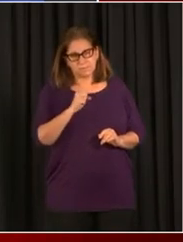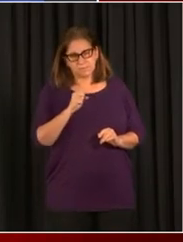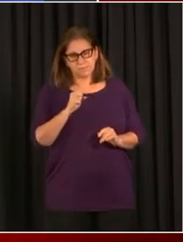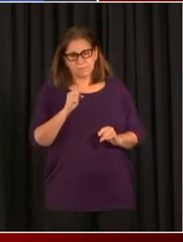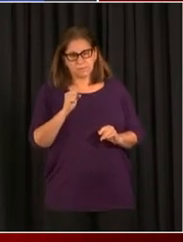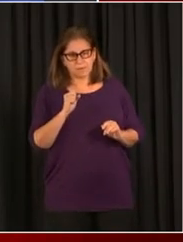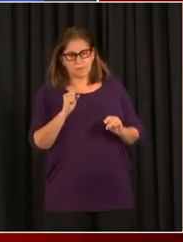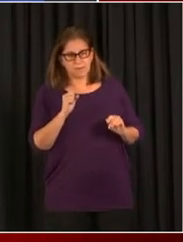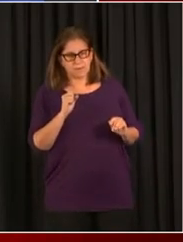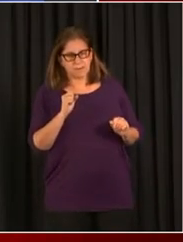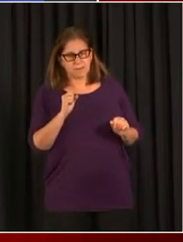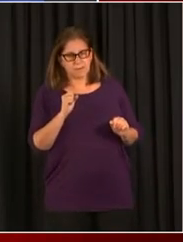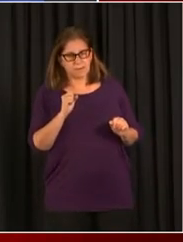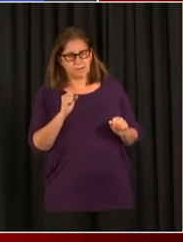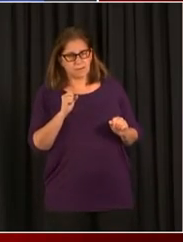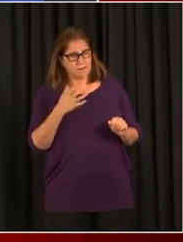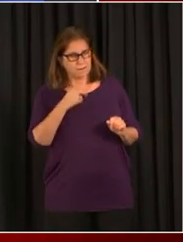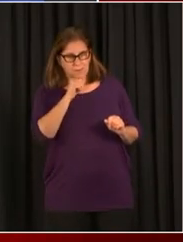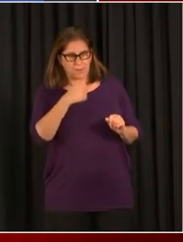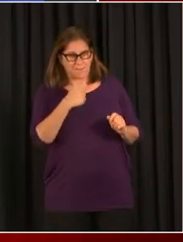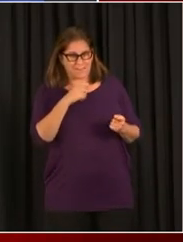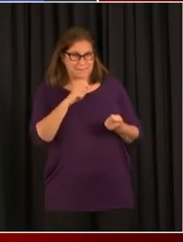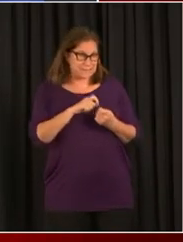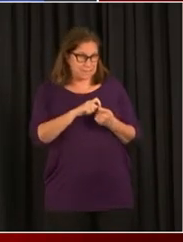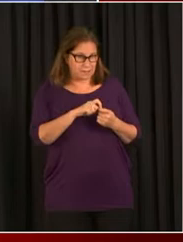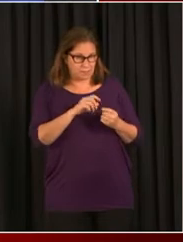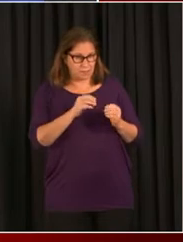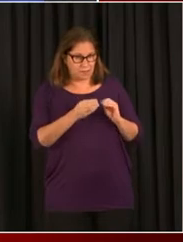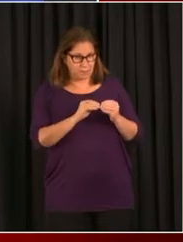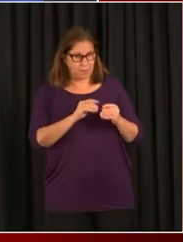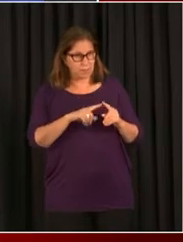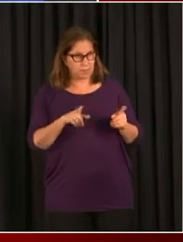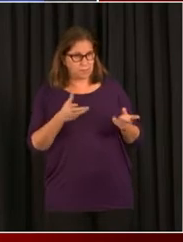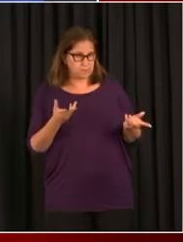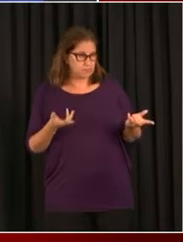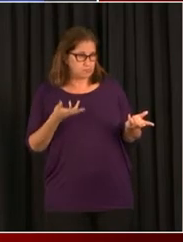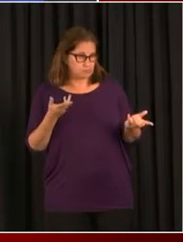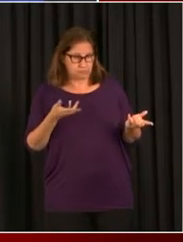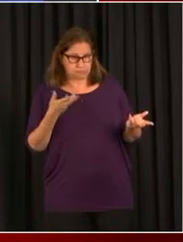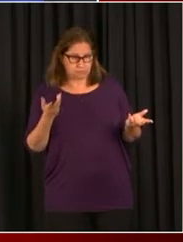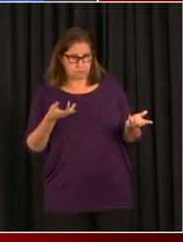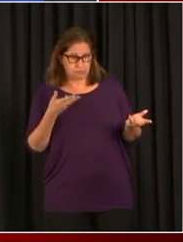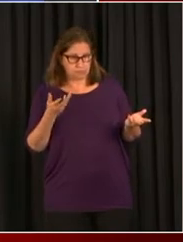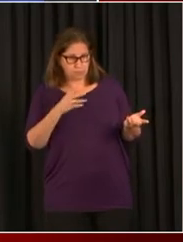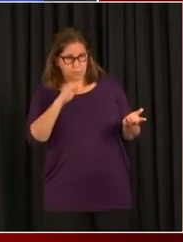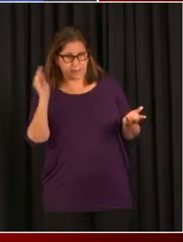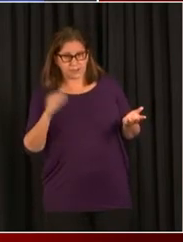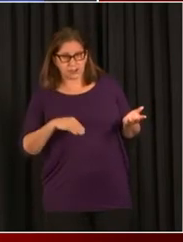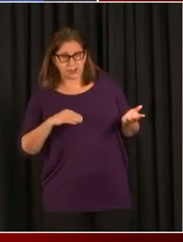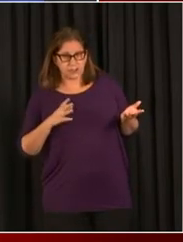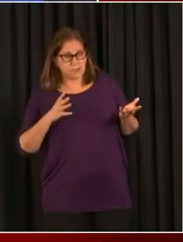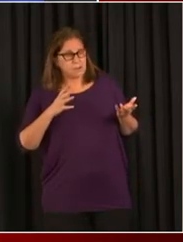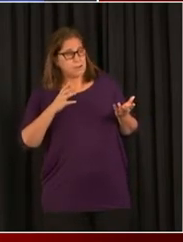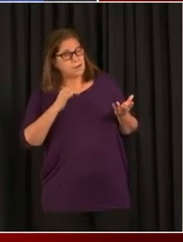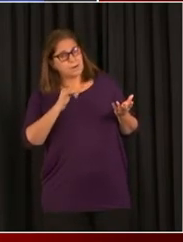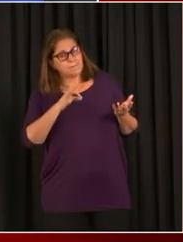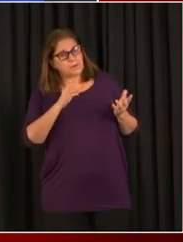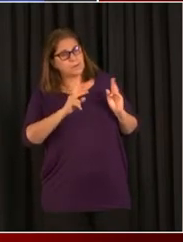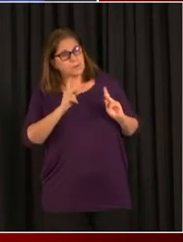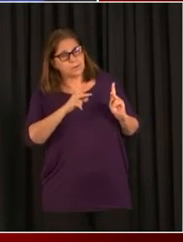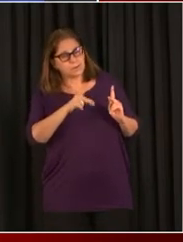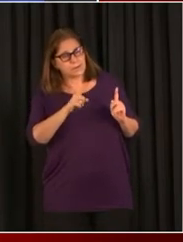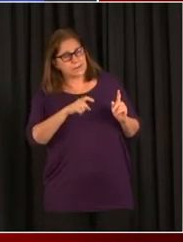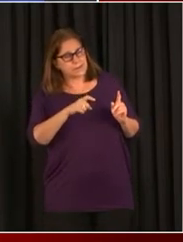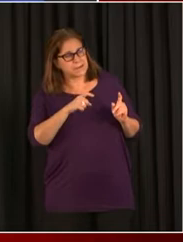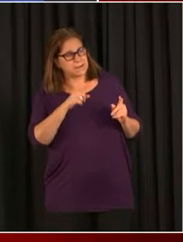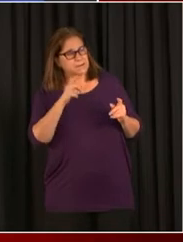about what proportion of the population would you need for it to be an effective addition to your contact tracing abilities? So I'll repeat what I just said. So